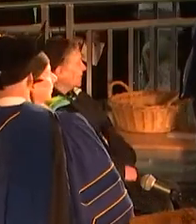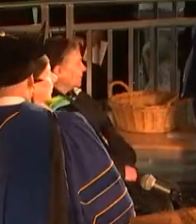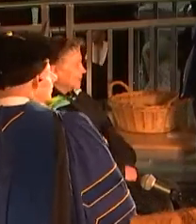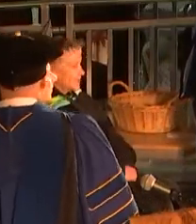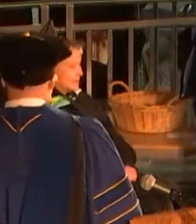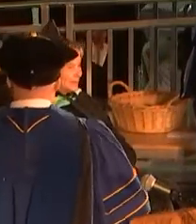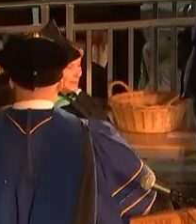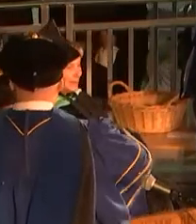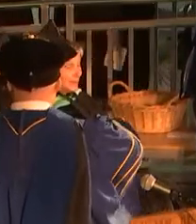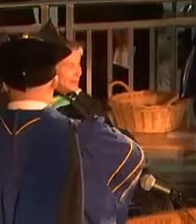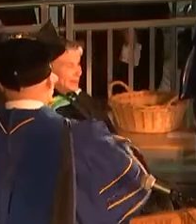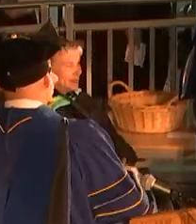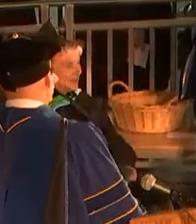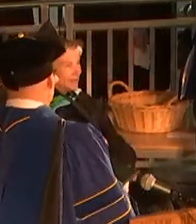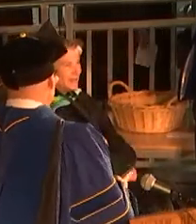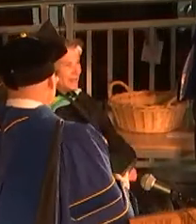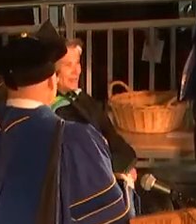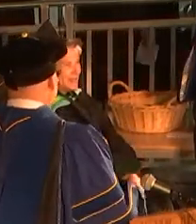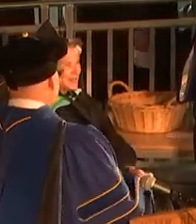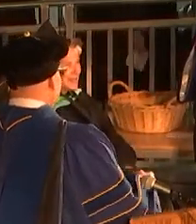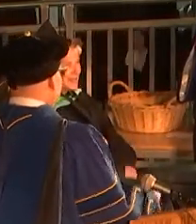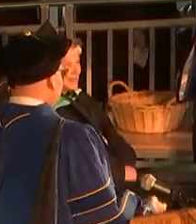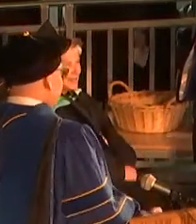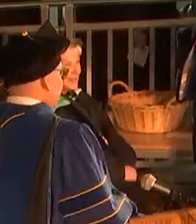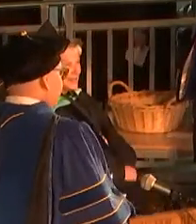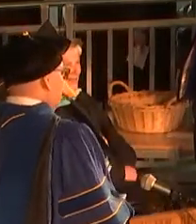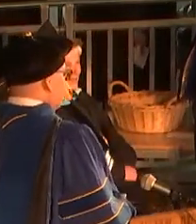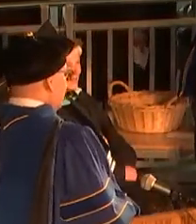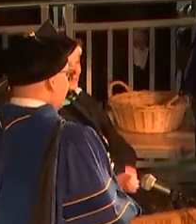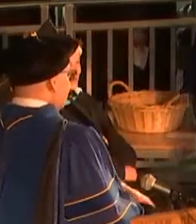Leslie Delisa Figueroa.